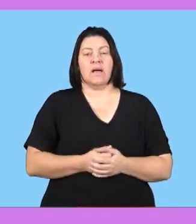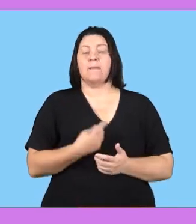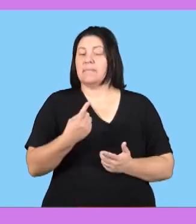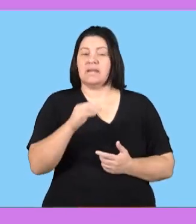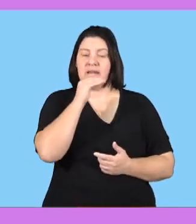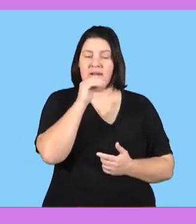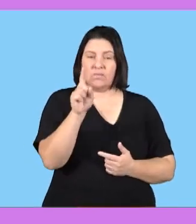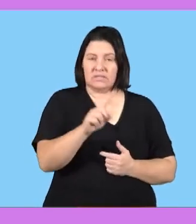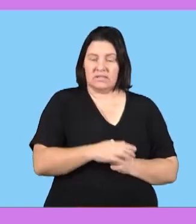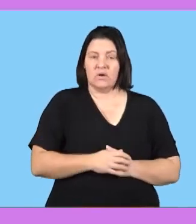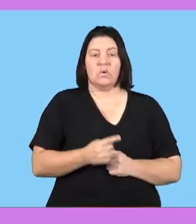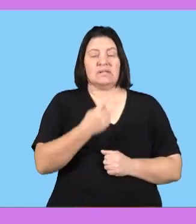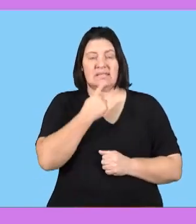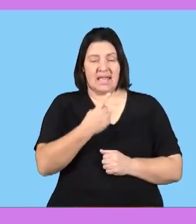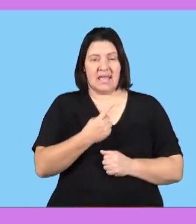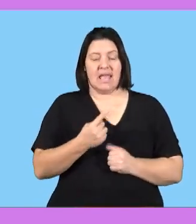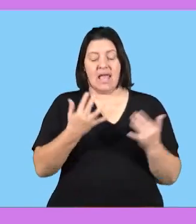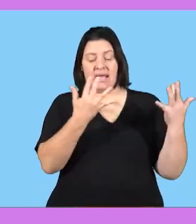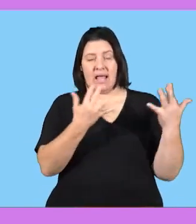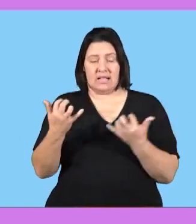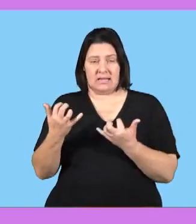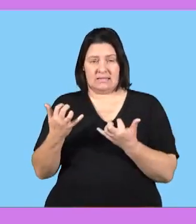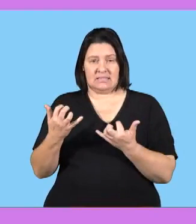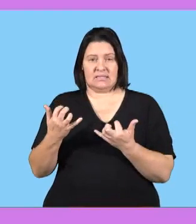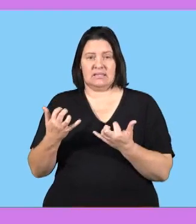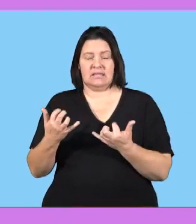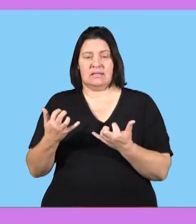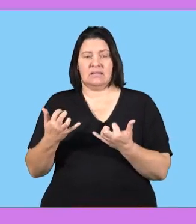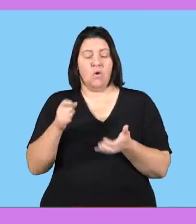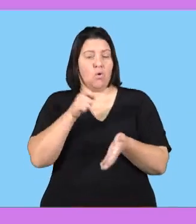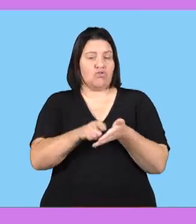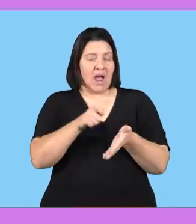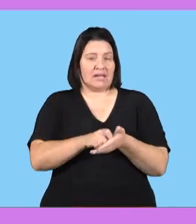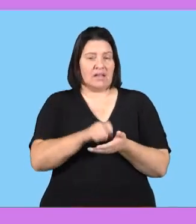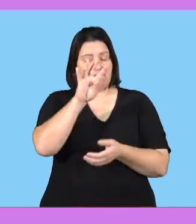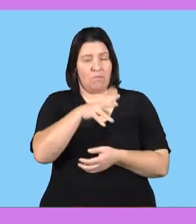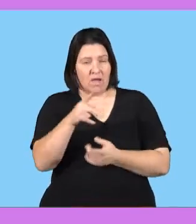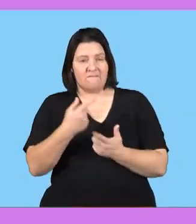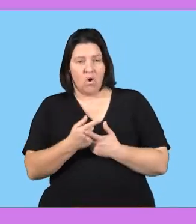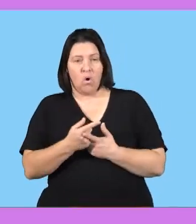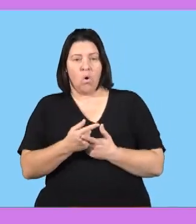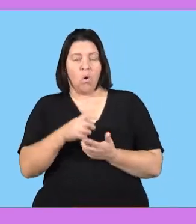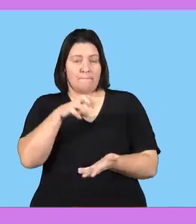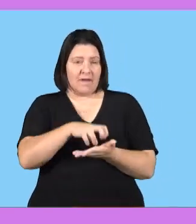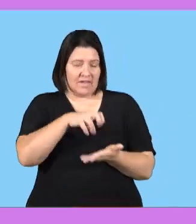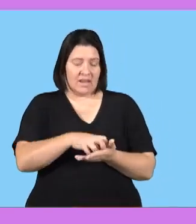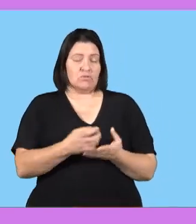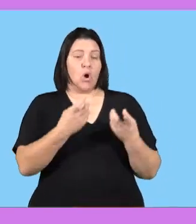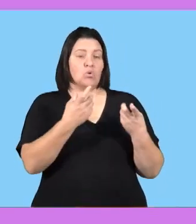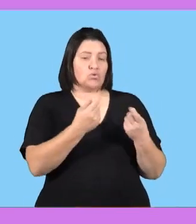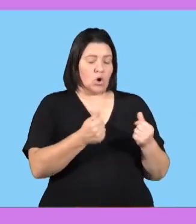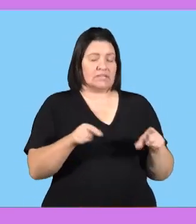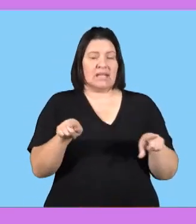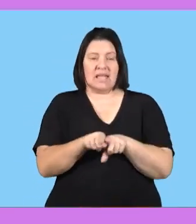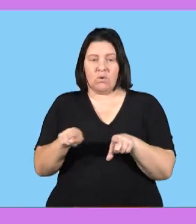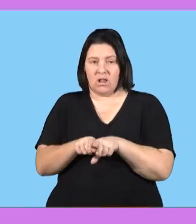therefore going to be, we said when we calculate when we write the formula for muffin, we will say